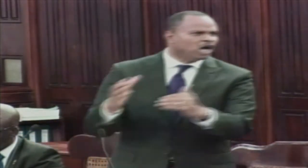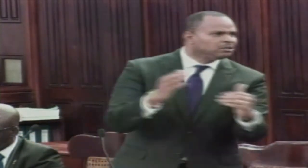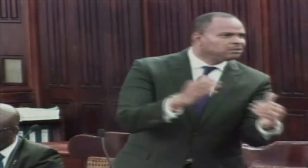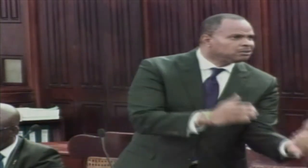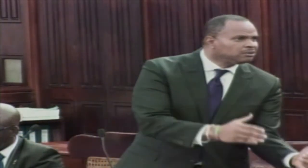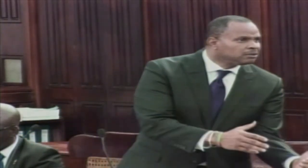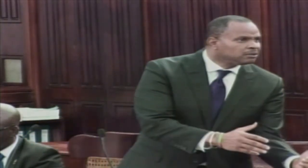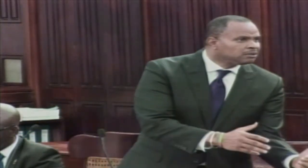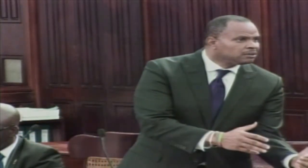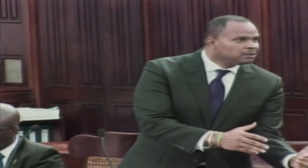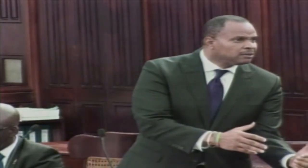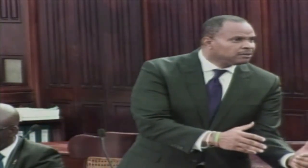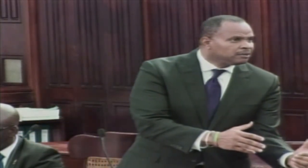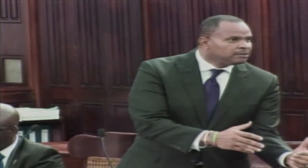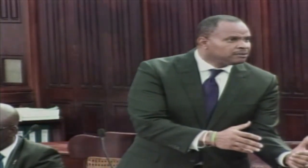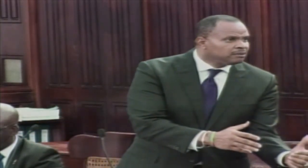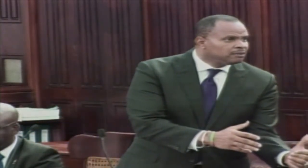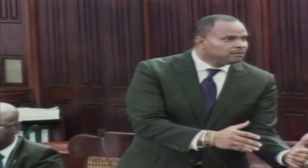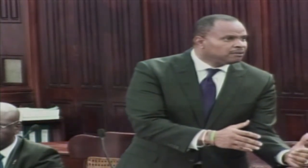cannot,